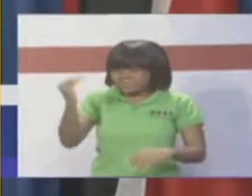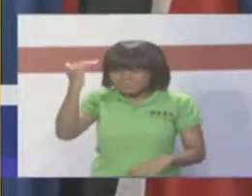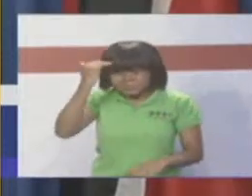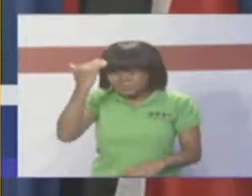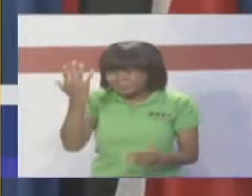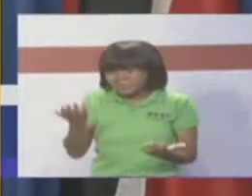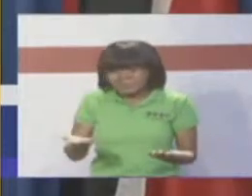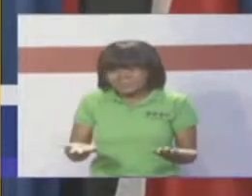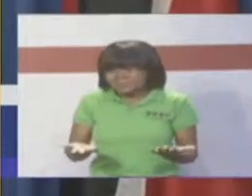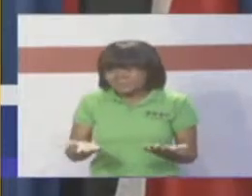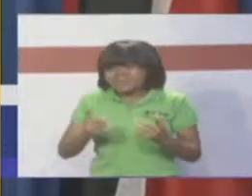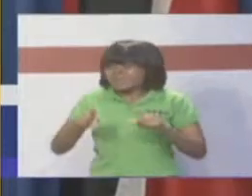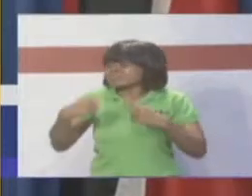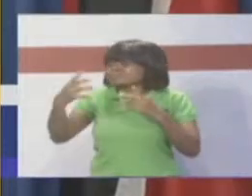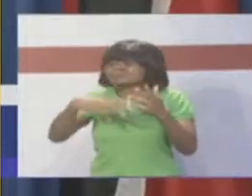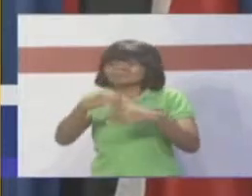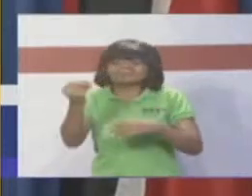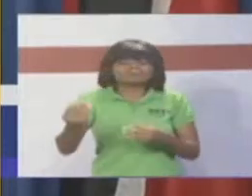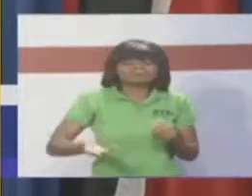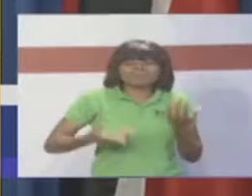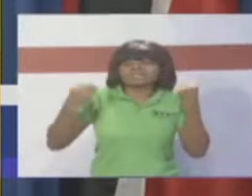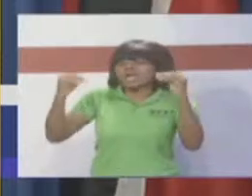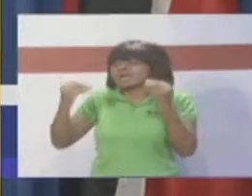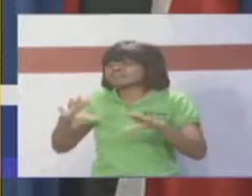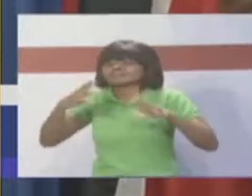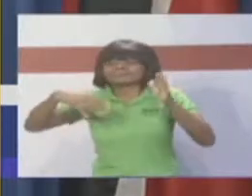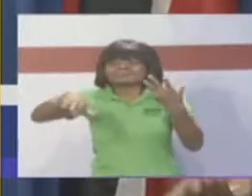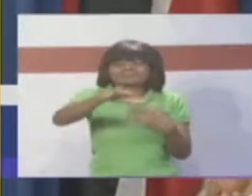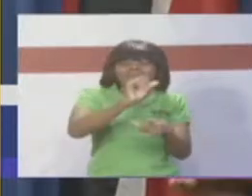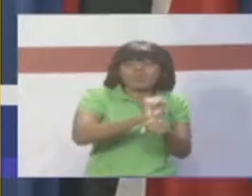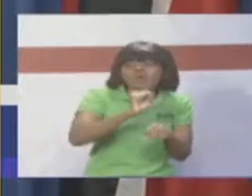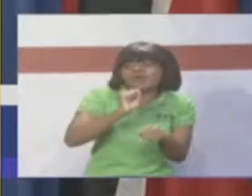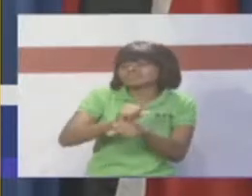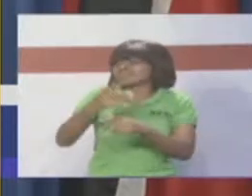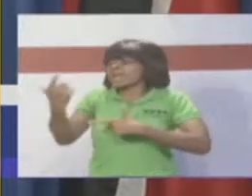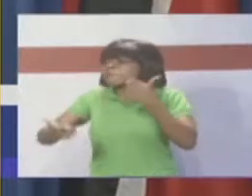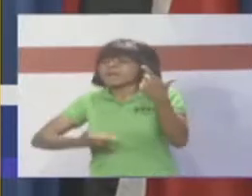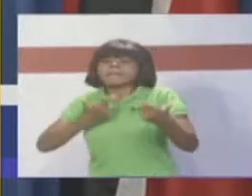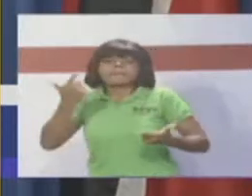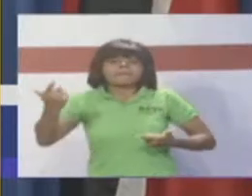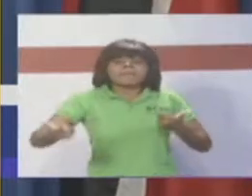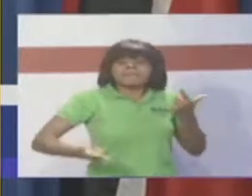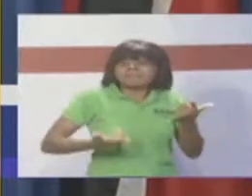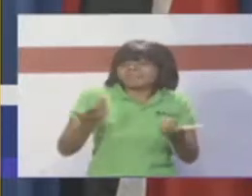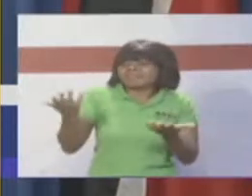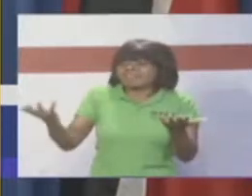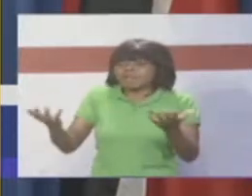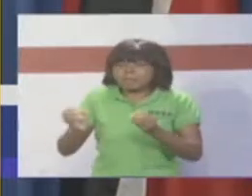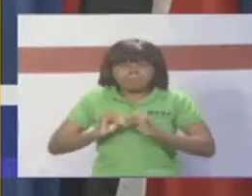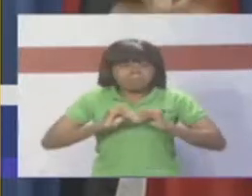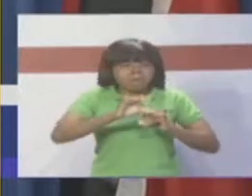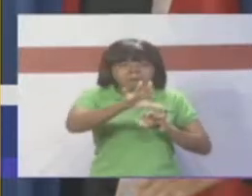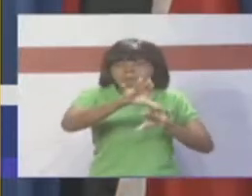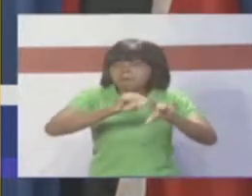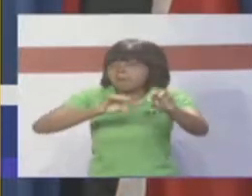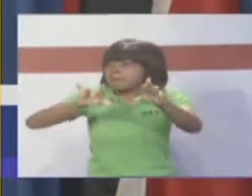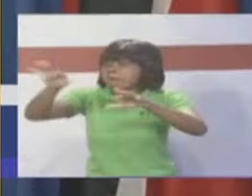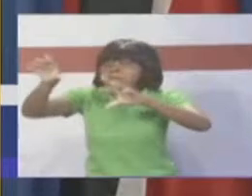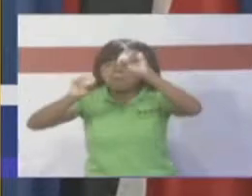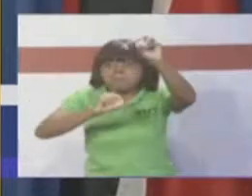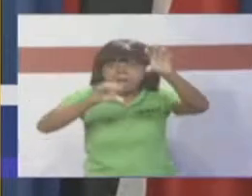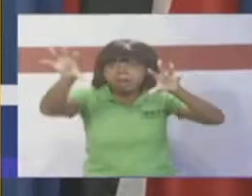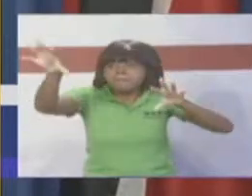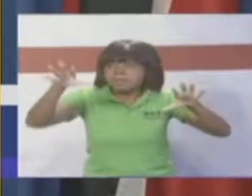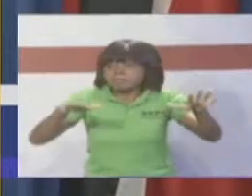Or they may have got sick, and we said to them, if you feel sick, stay home, don't go to work, and recovered and so